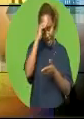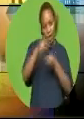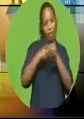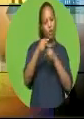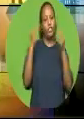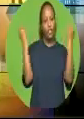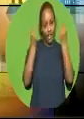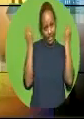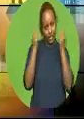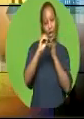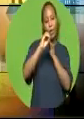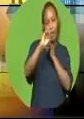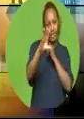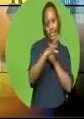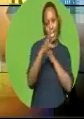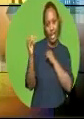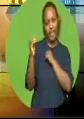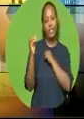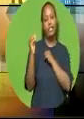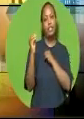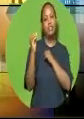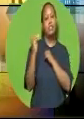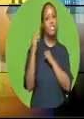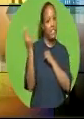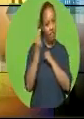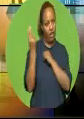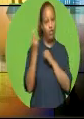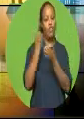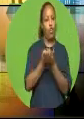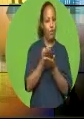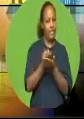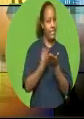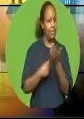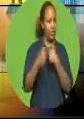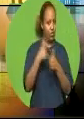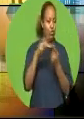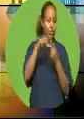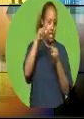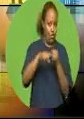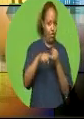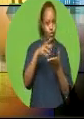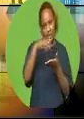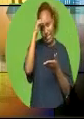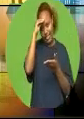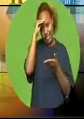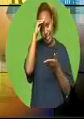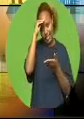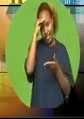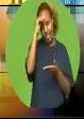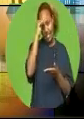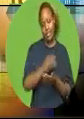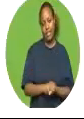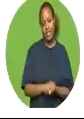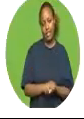economics. This brings us to the end of today's lesson. See you in our next program. Until then,